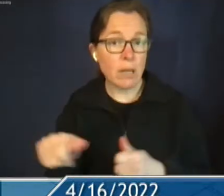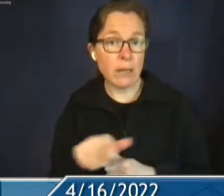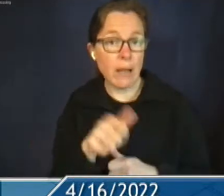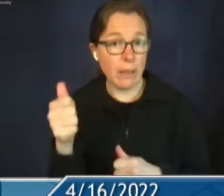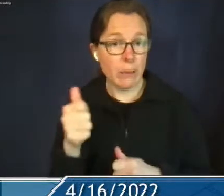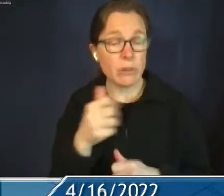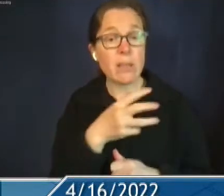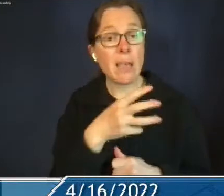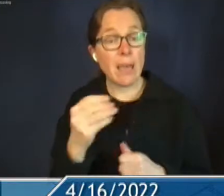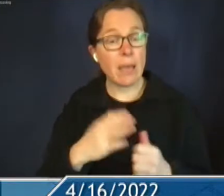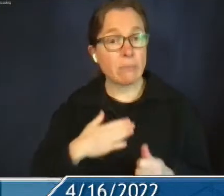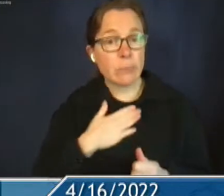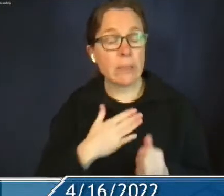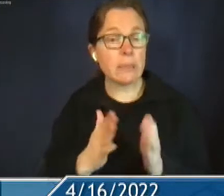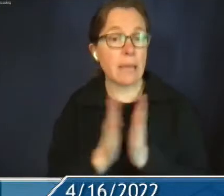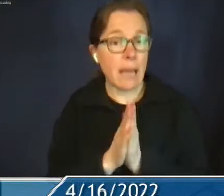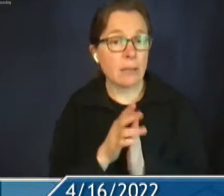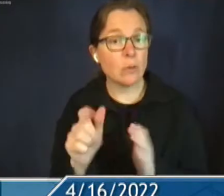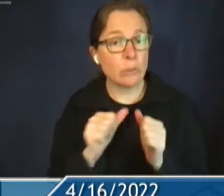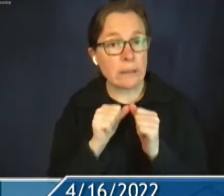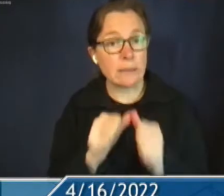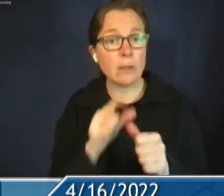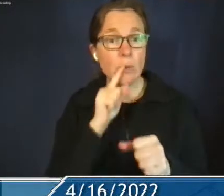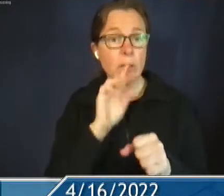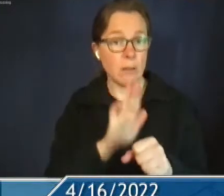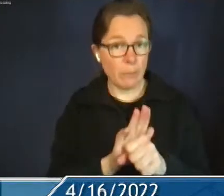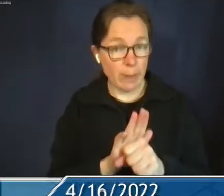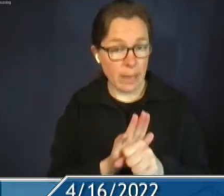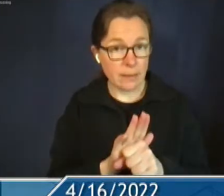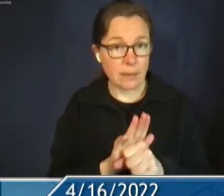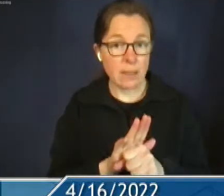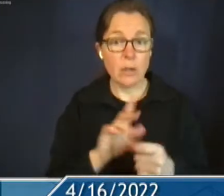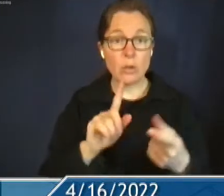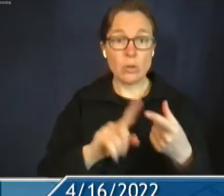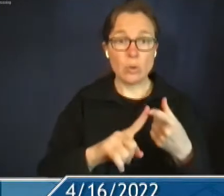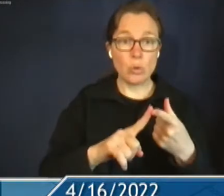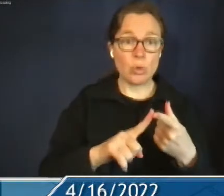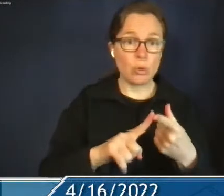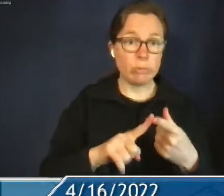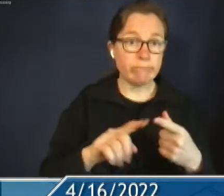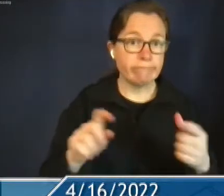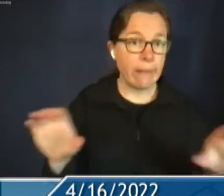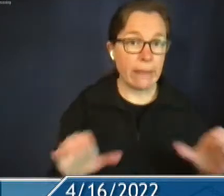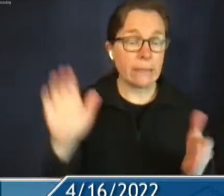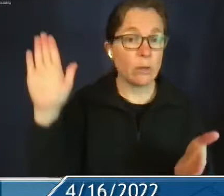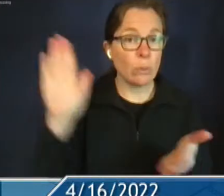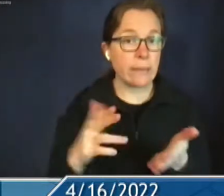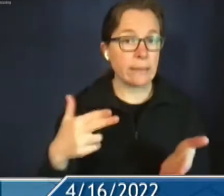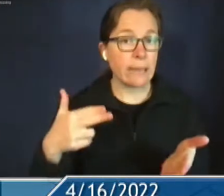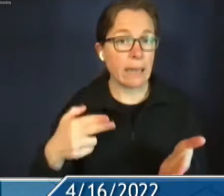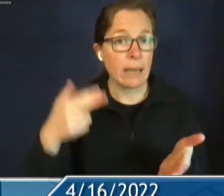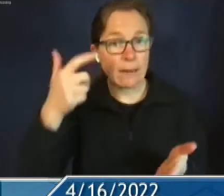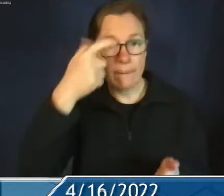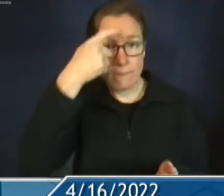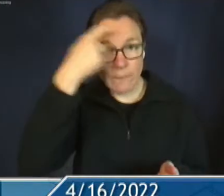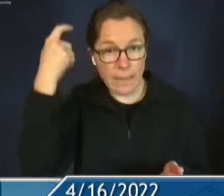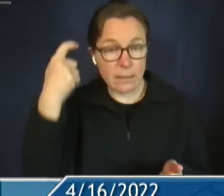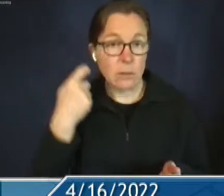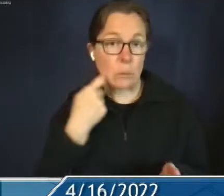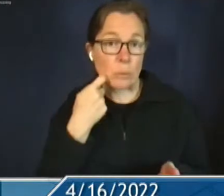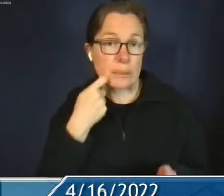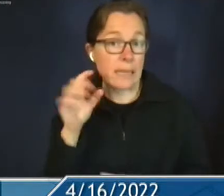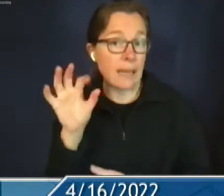you continue to invest in measures that will reduce gun violence, such as what happened with pulling together the FIT